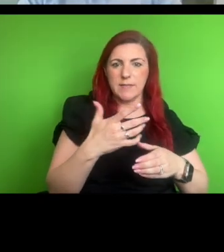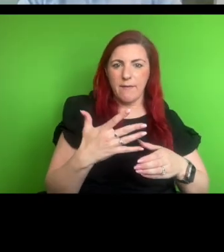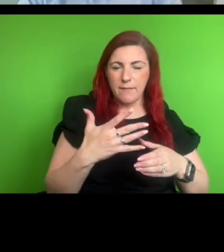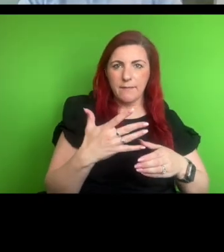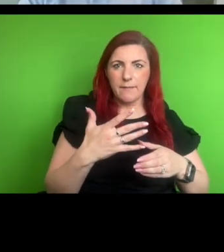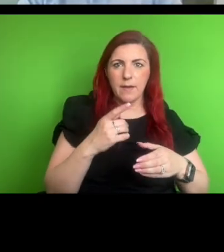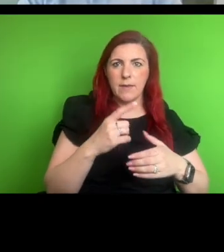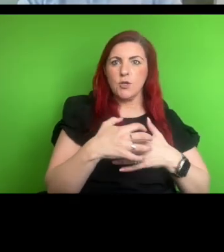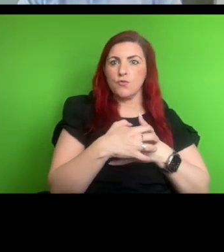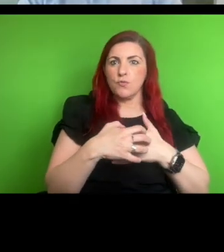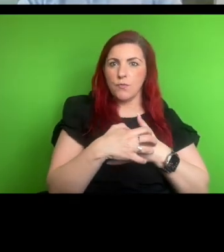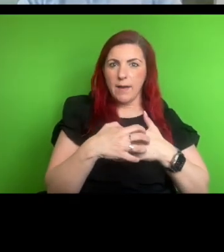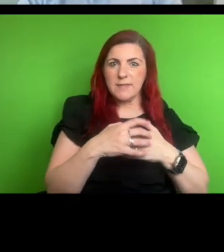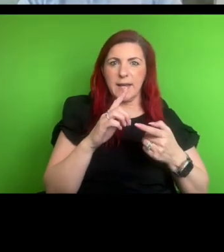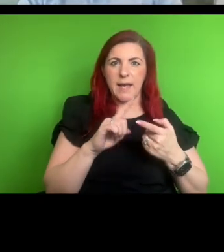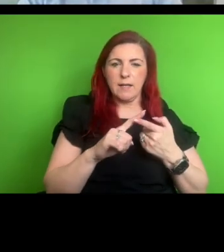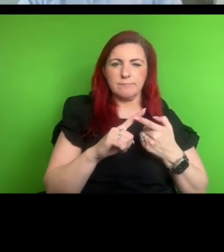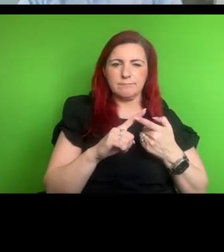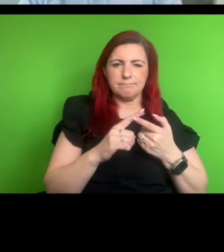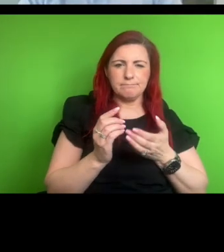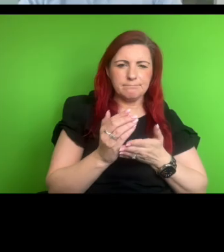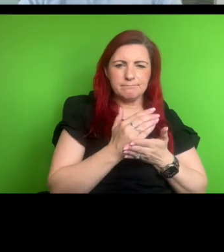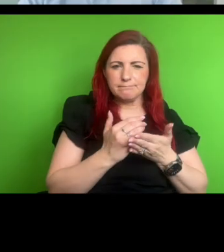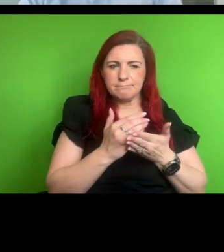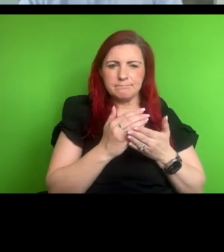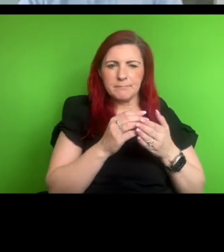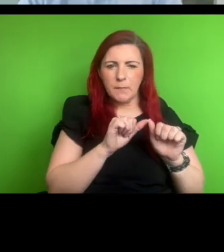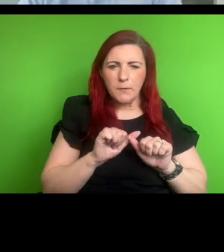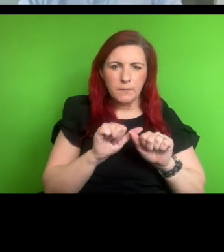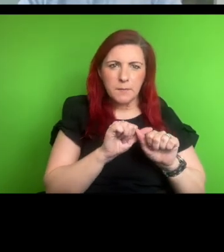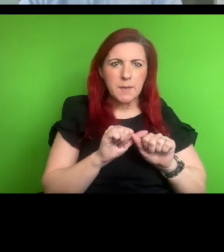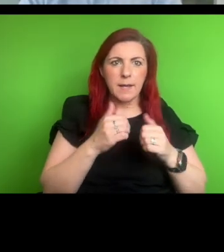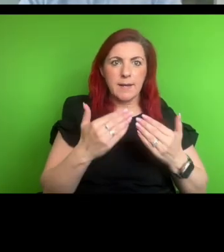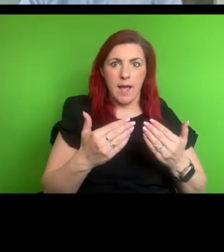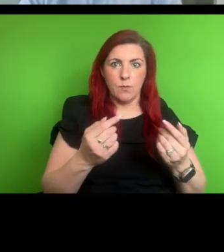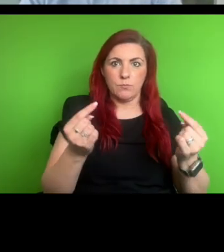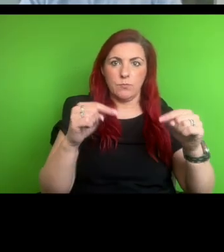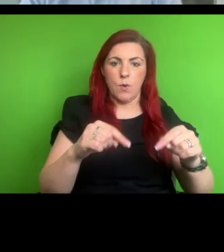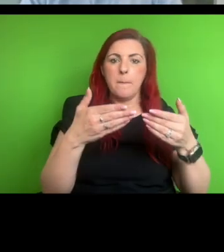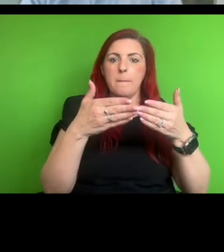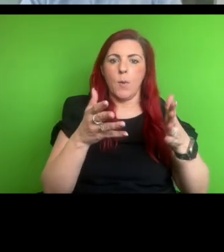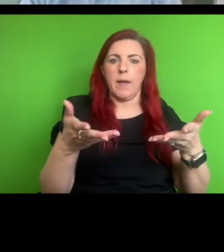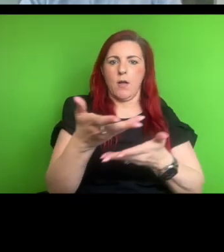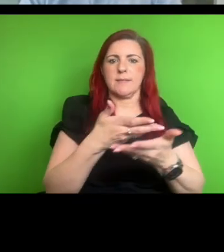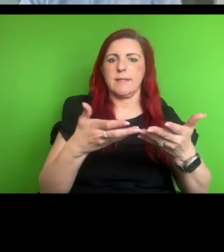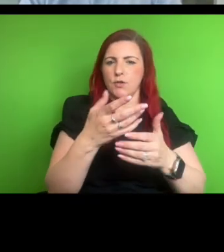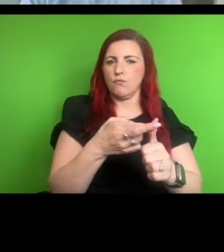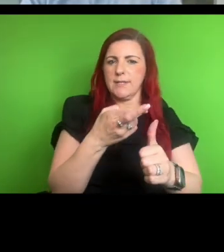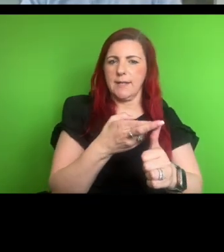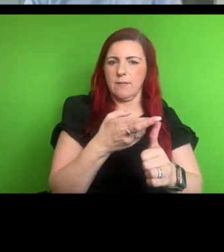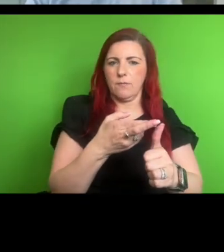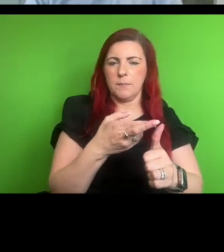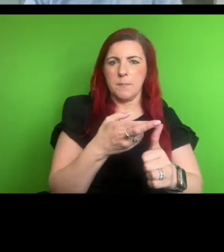building of the standard has brought us now to the public consultation. The public consultation is open from April